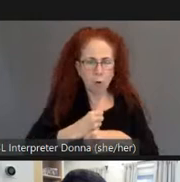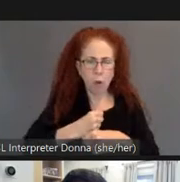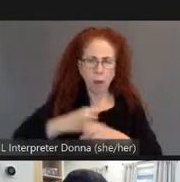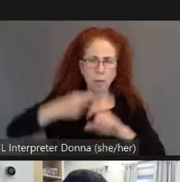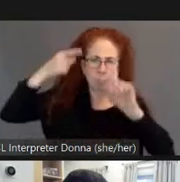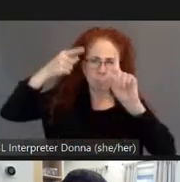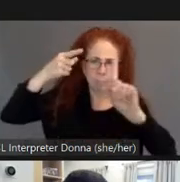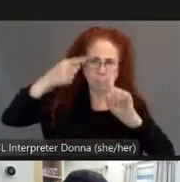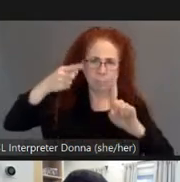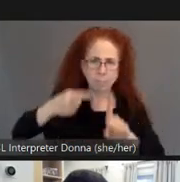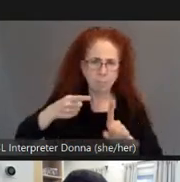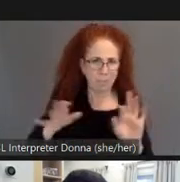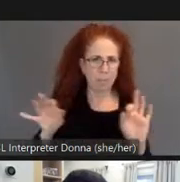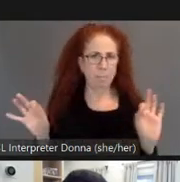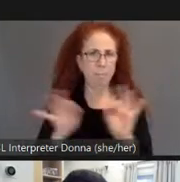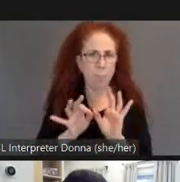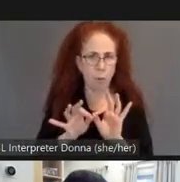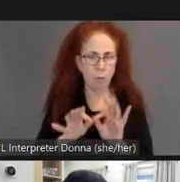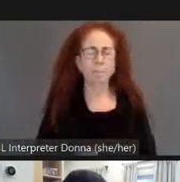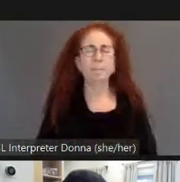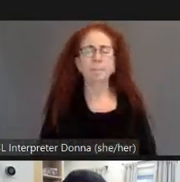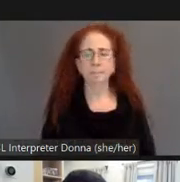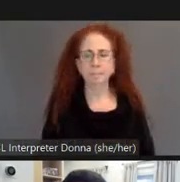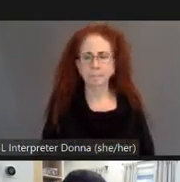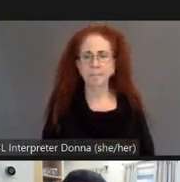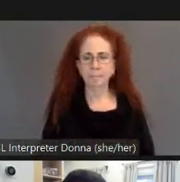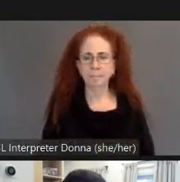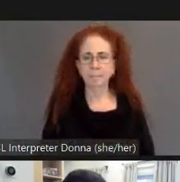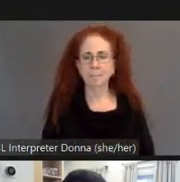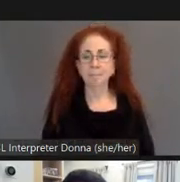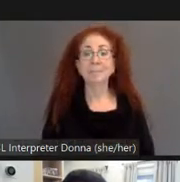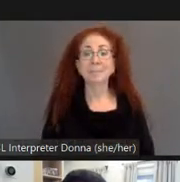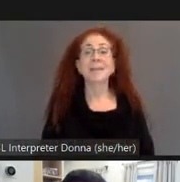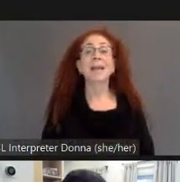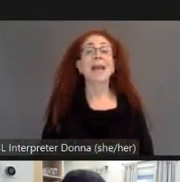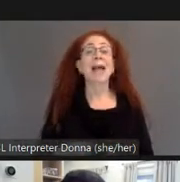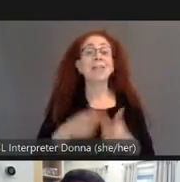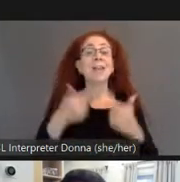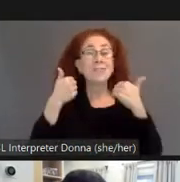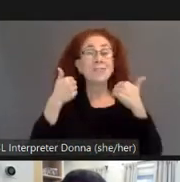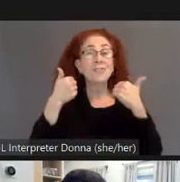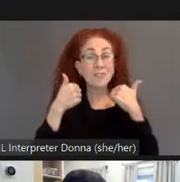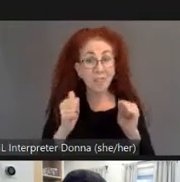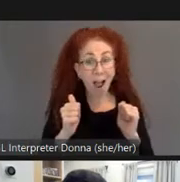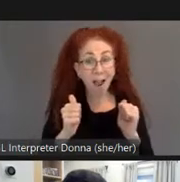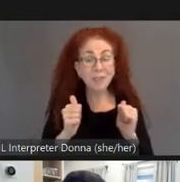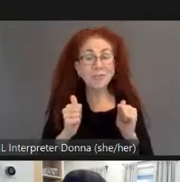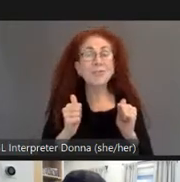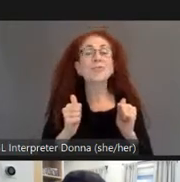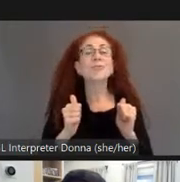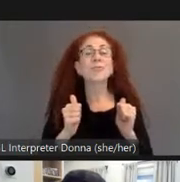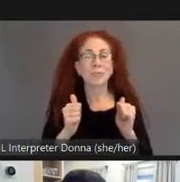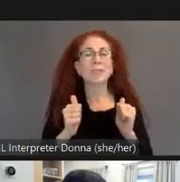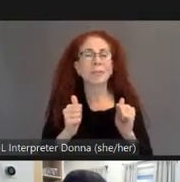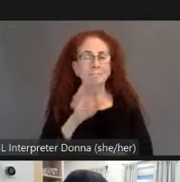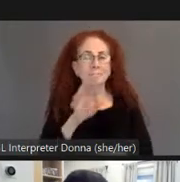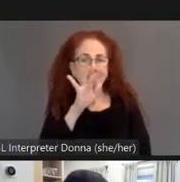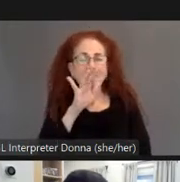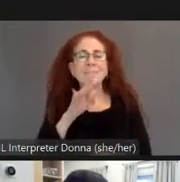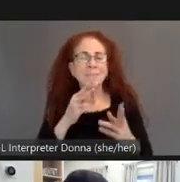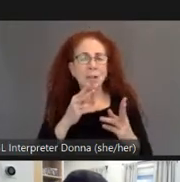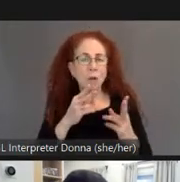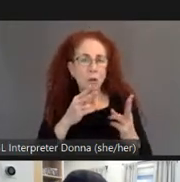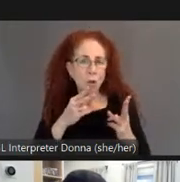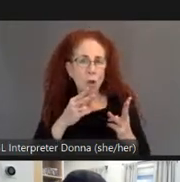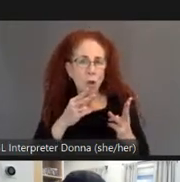was essential, and then tried to record those in the space that was available. Doesn't always work.